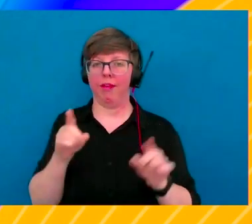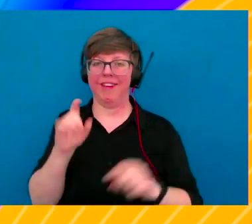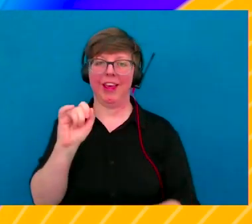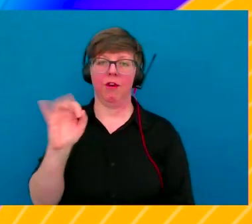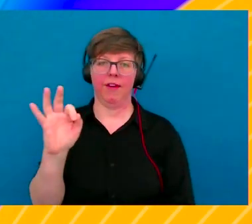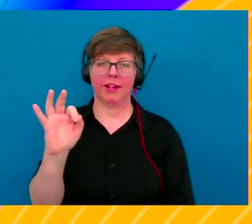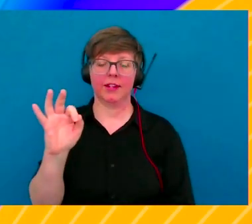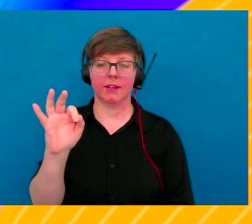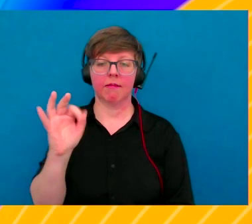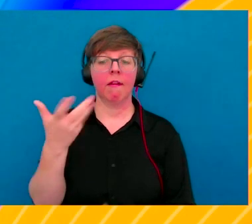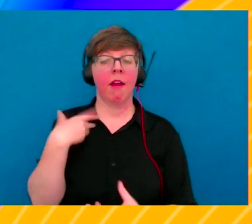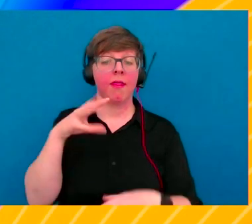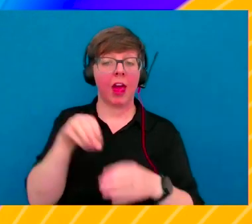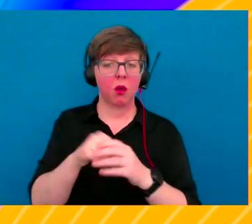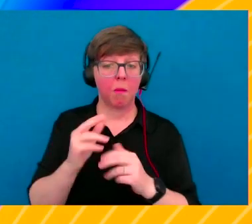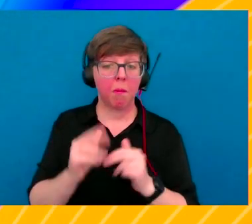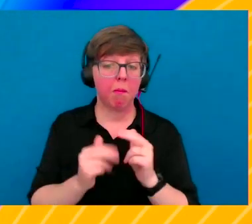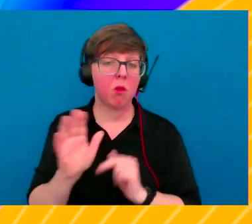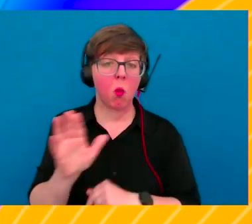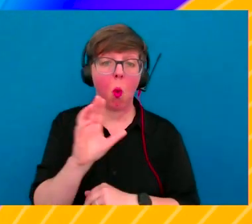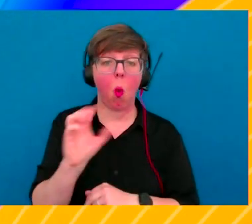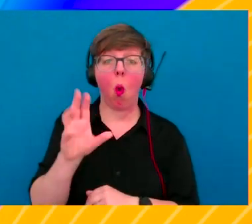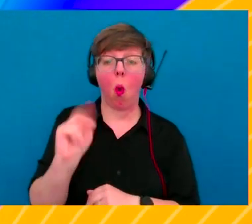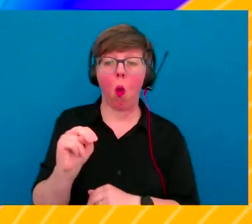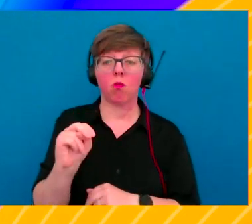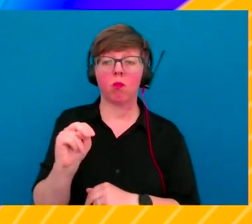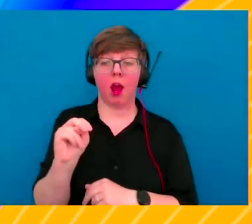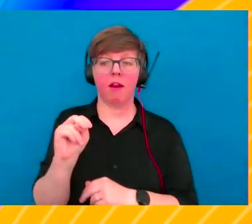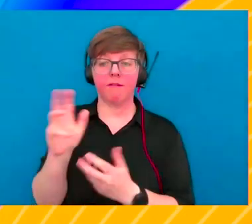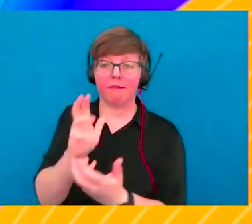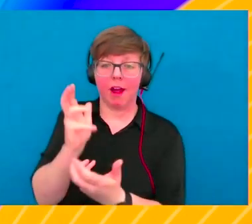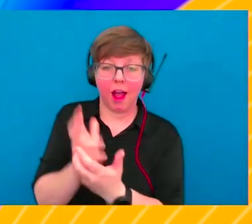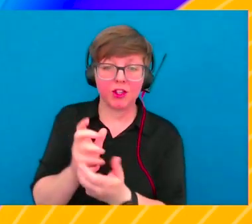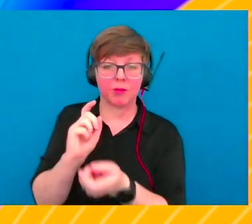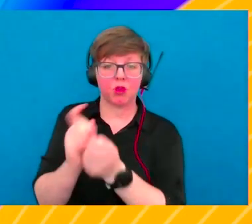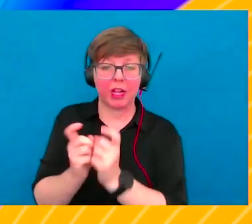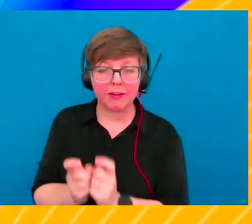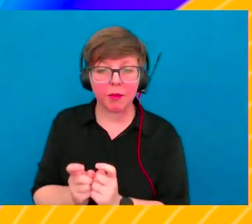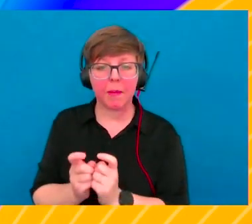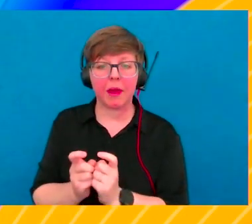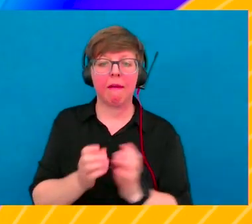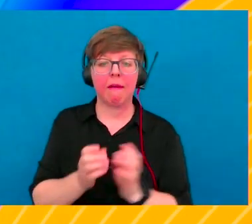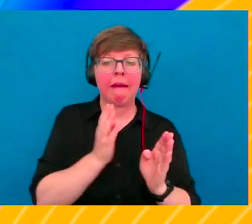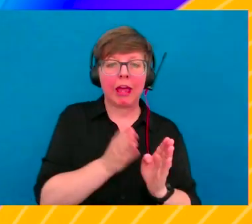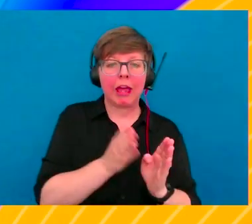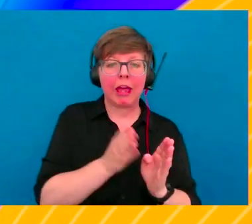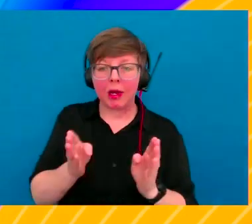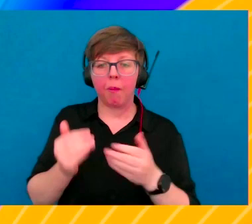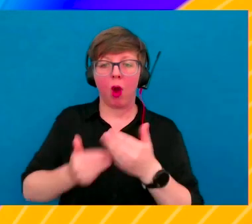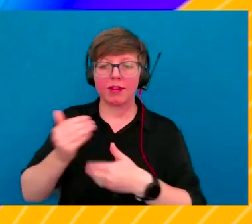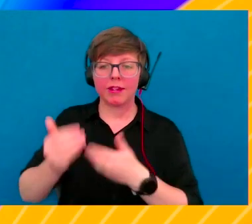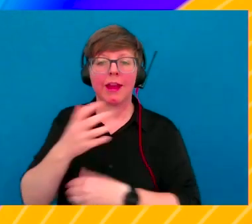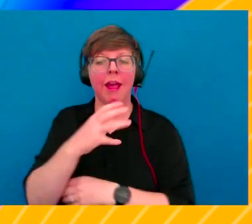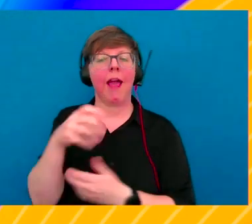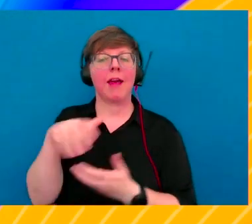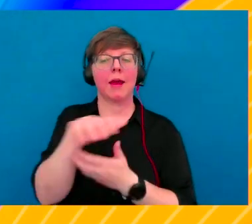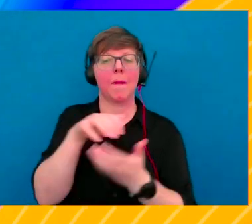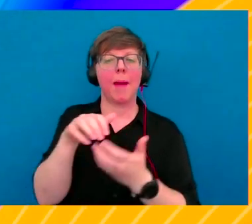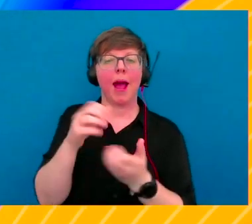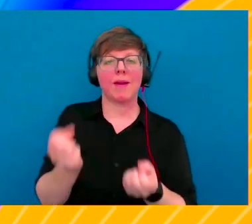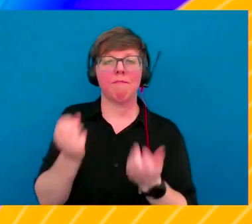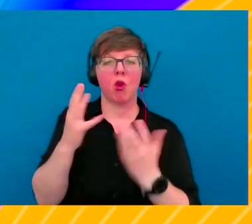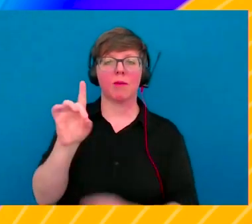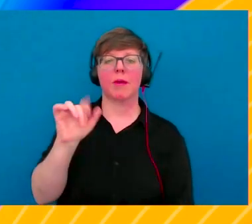own custom transforms, doing incremental processing, as well as combining multiple data sets. And I'll show you that